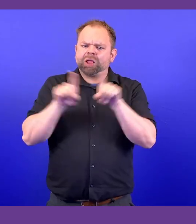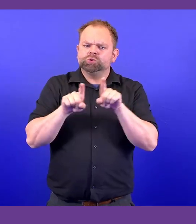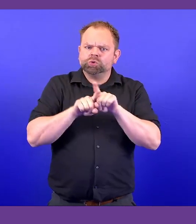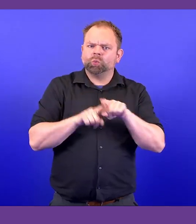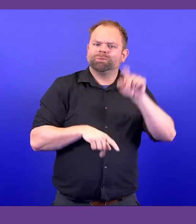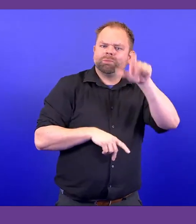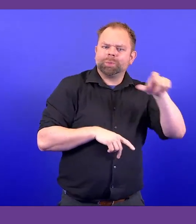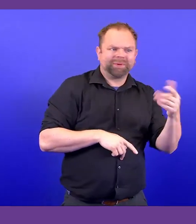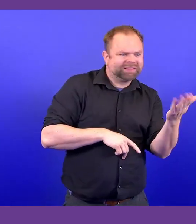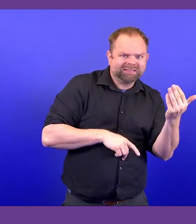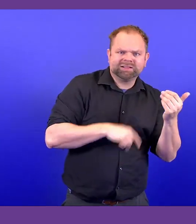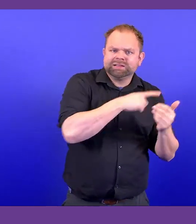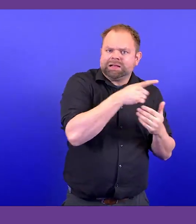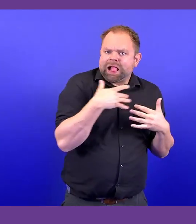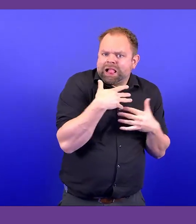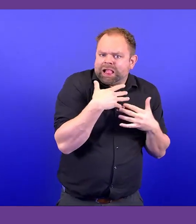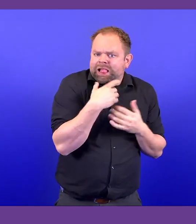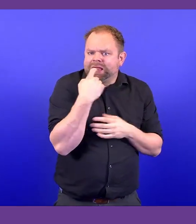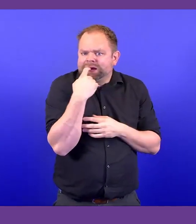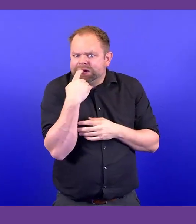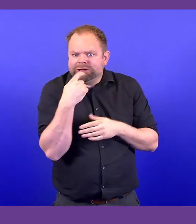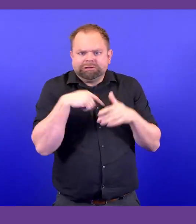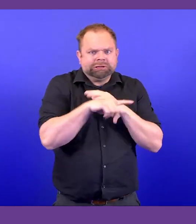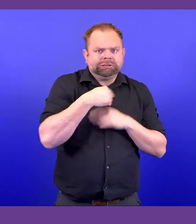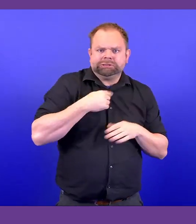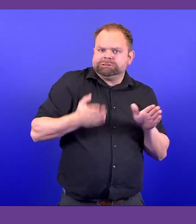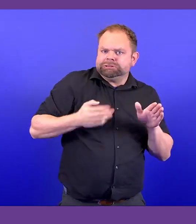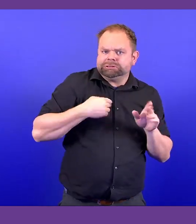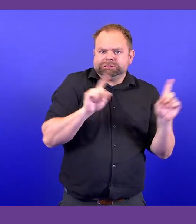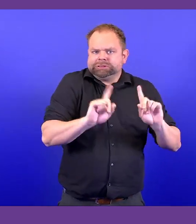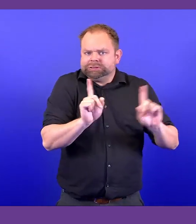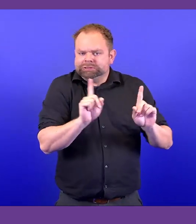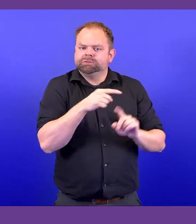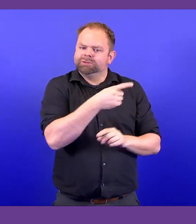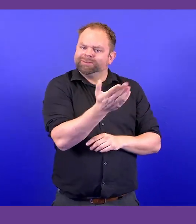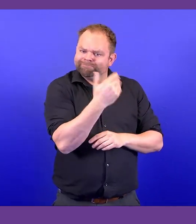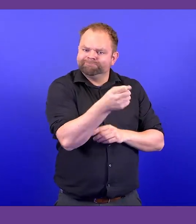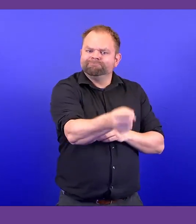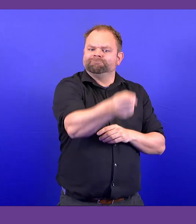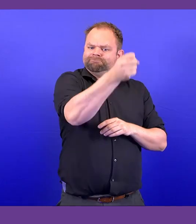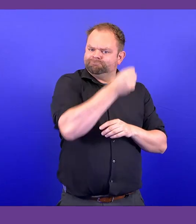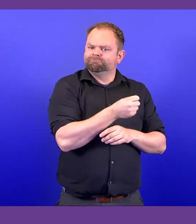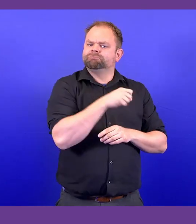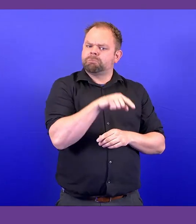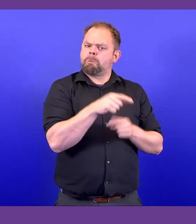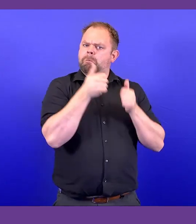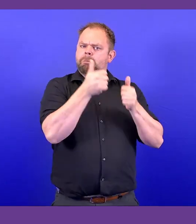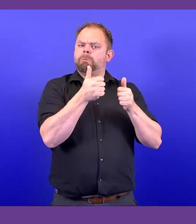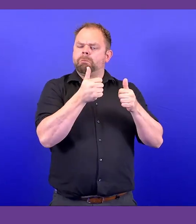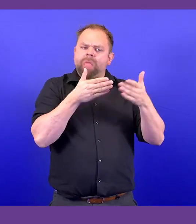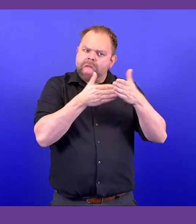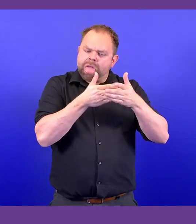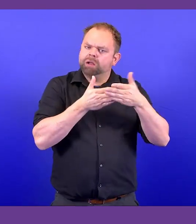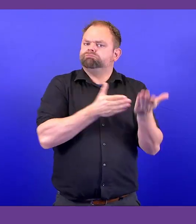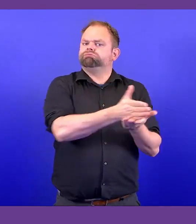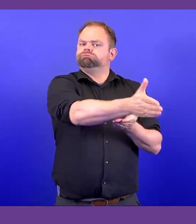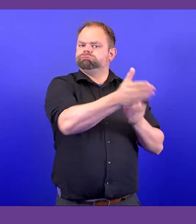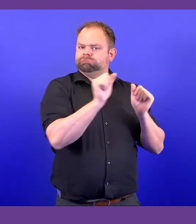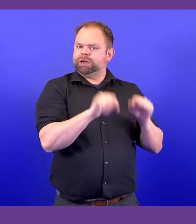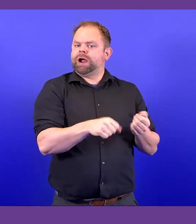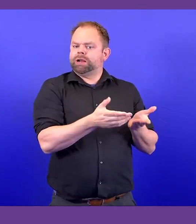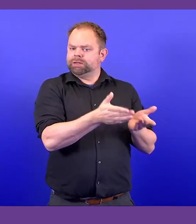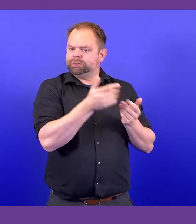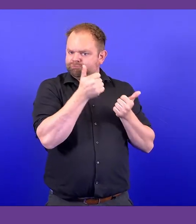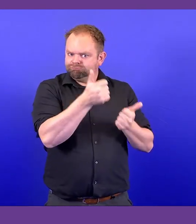heard a lot about wayfinding apps, information apps, all great stuff, but we do know, and Anne-Laure said the same thing,